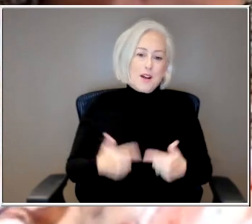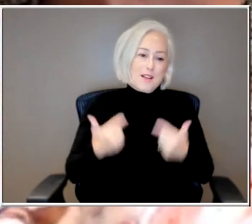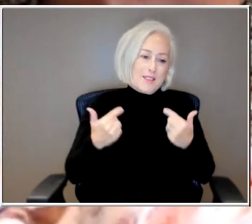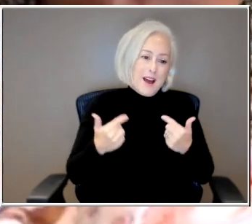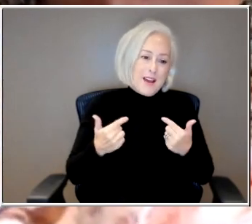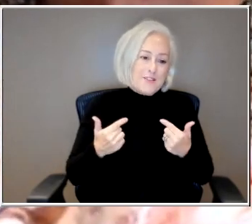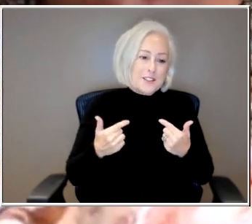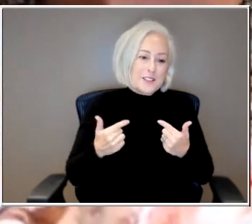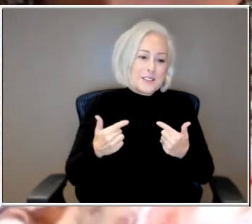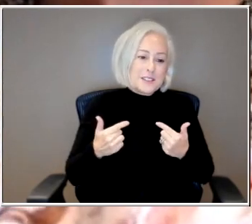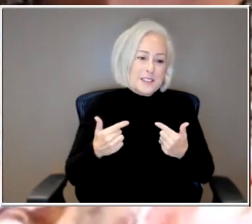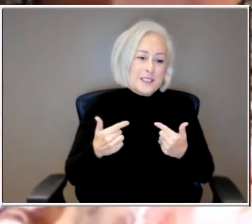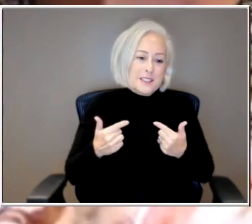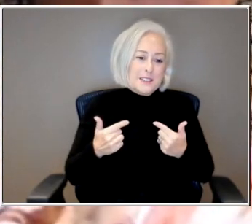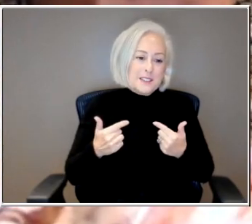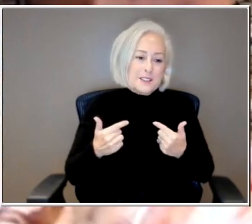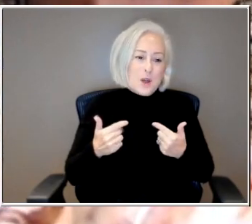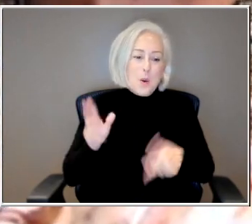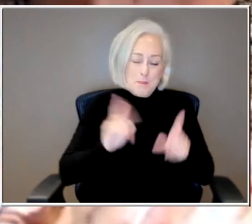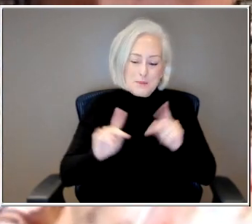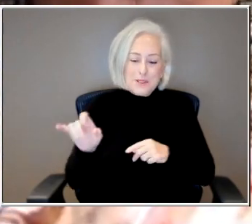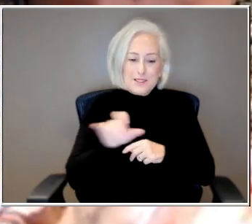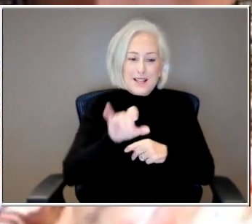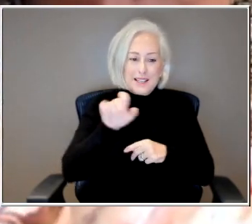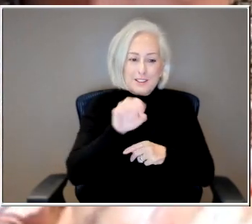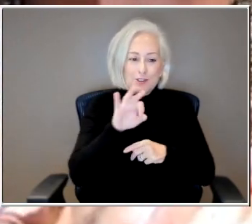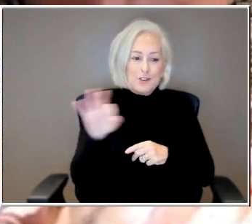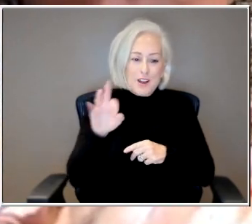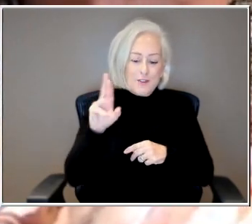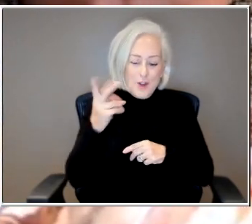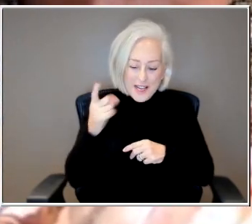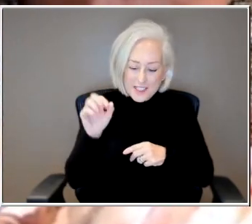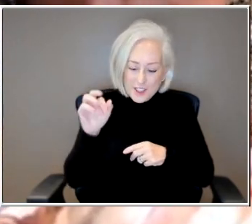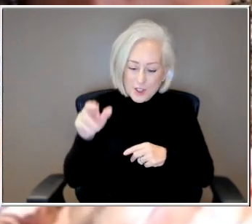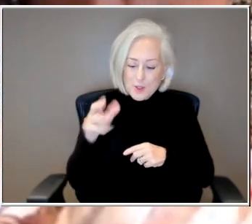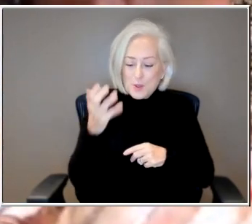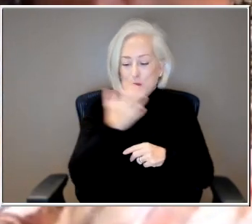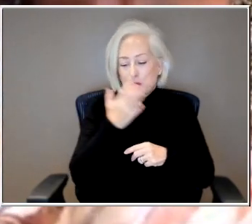either. So people like Jeff Reisinger truly changed people's lives.